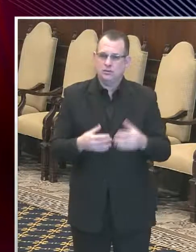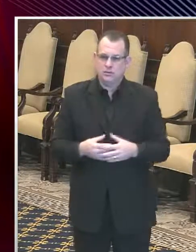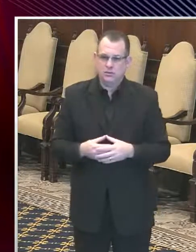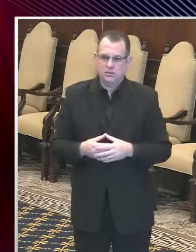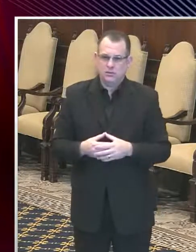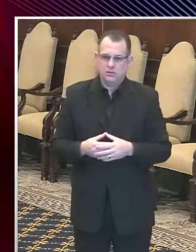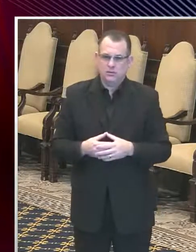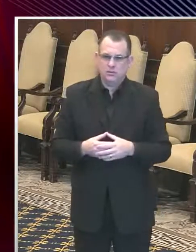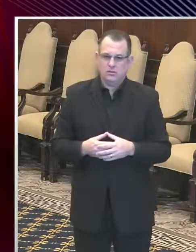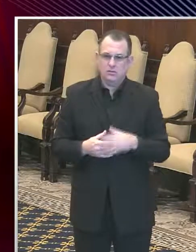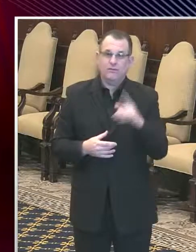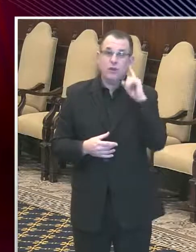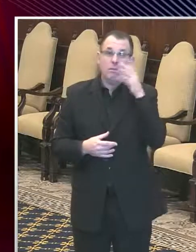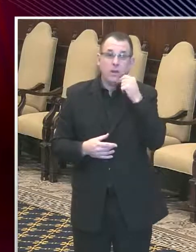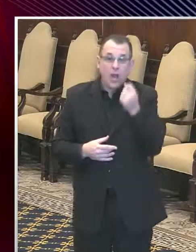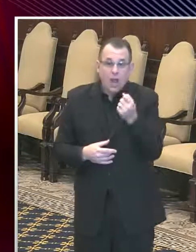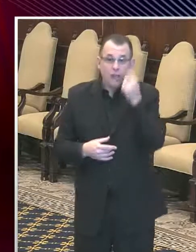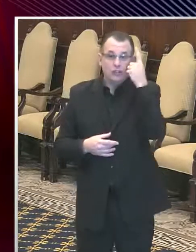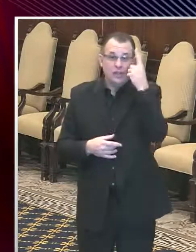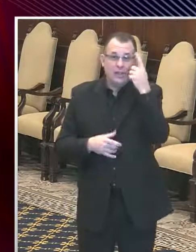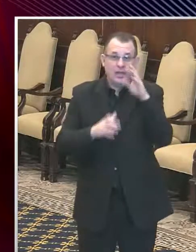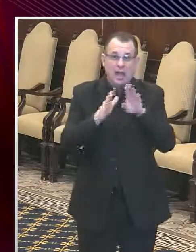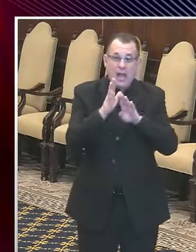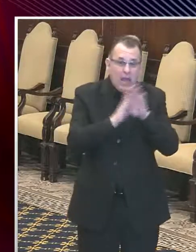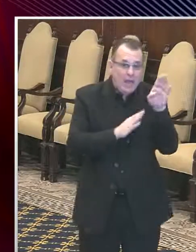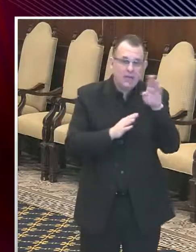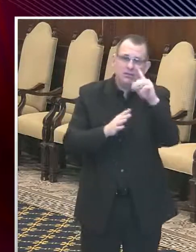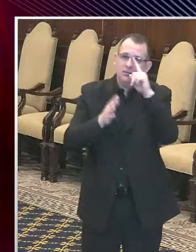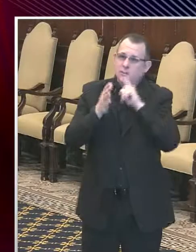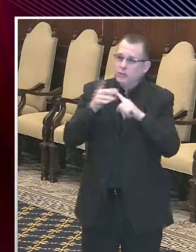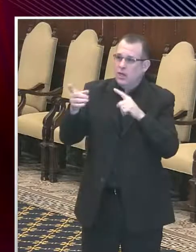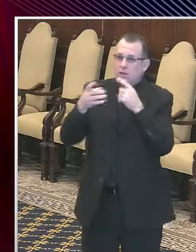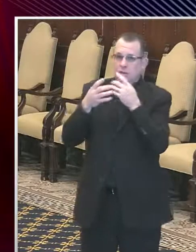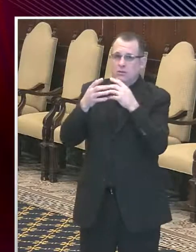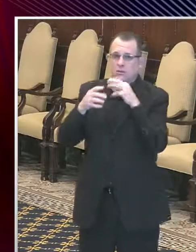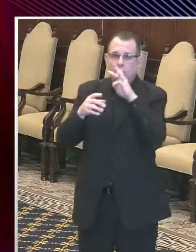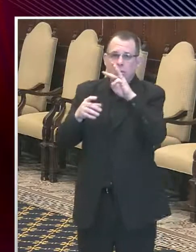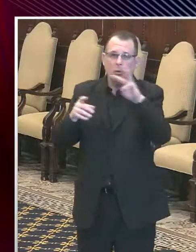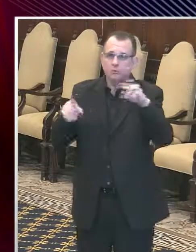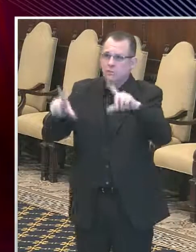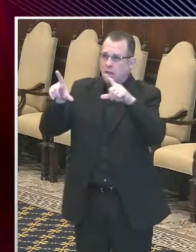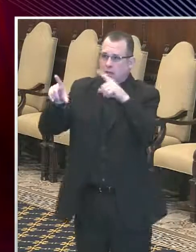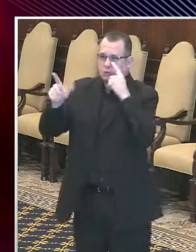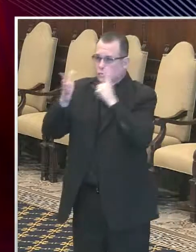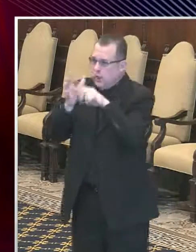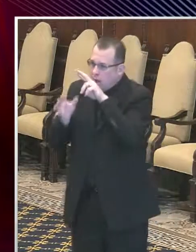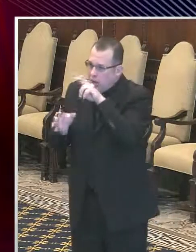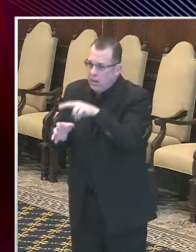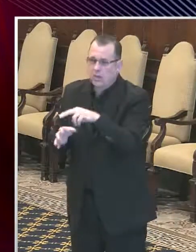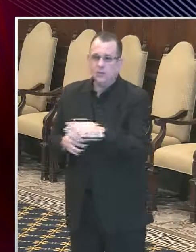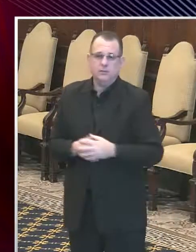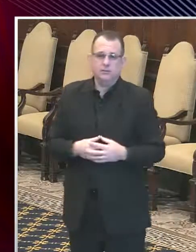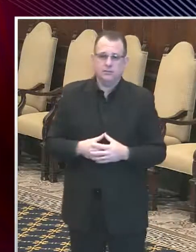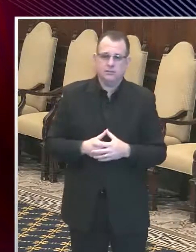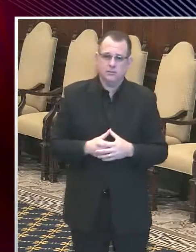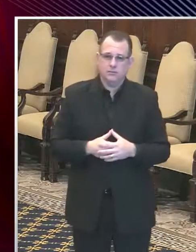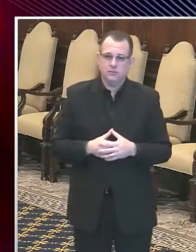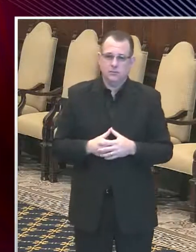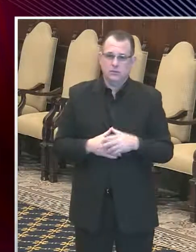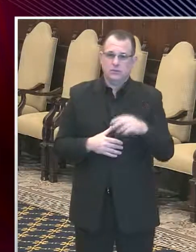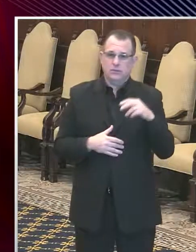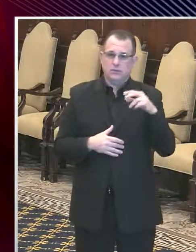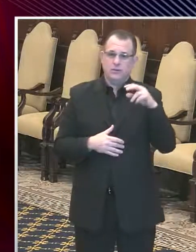the graph on our website. Of the 423 total deaths, 220 or 52% were nursing